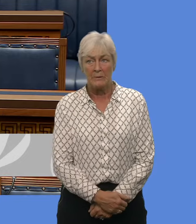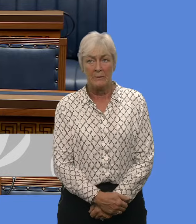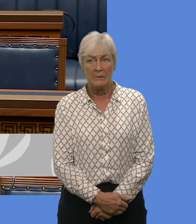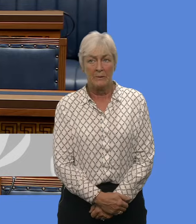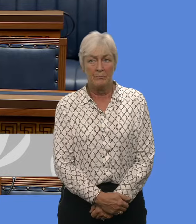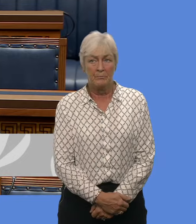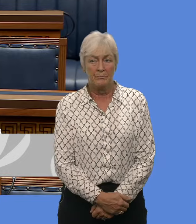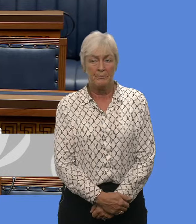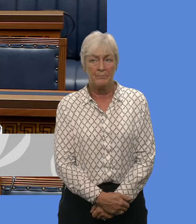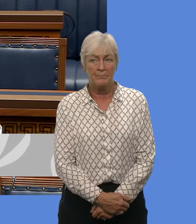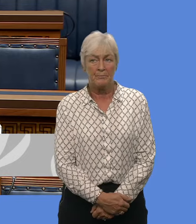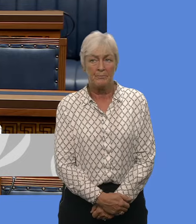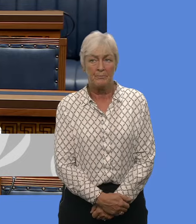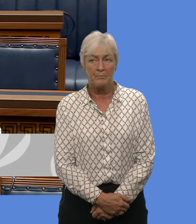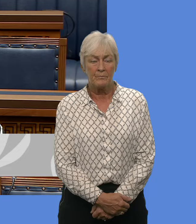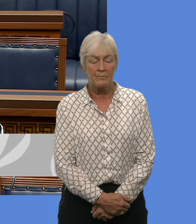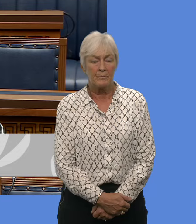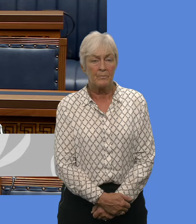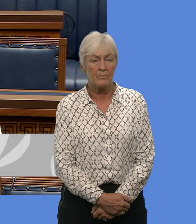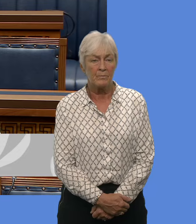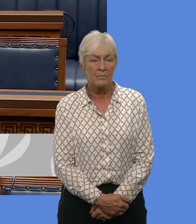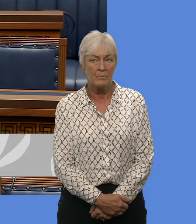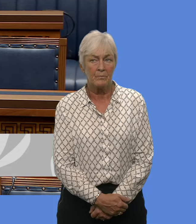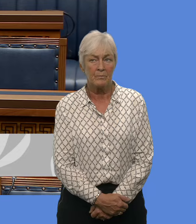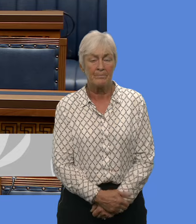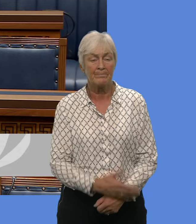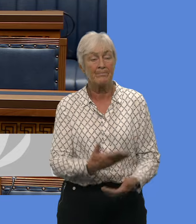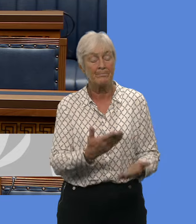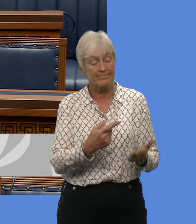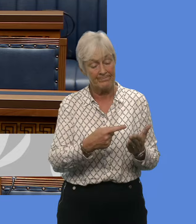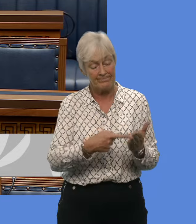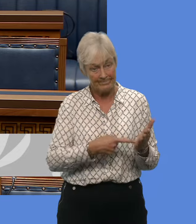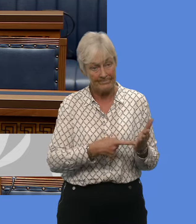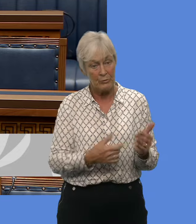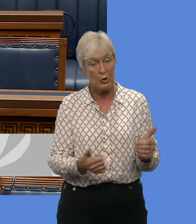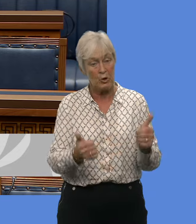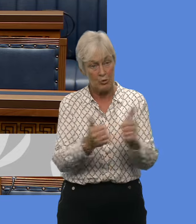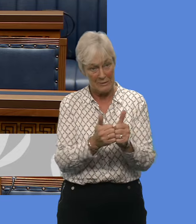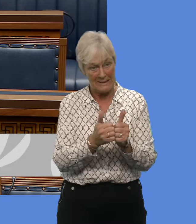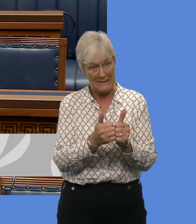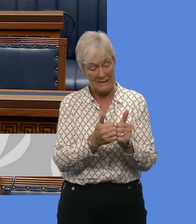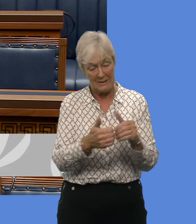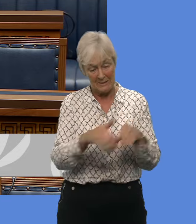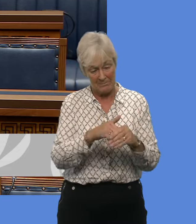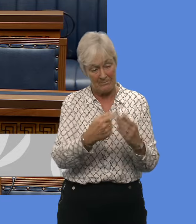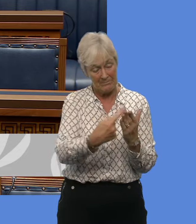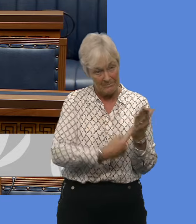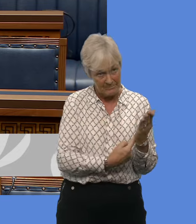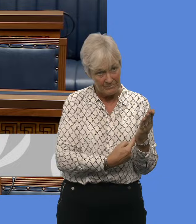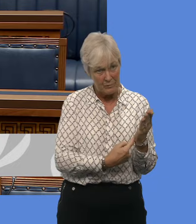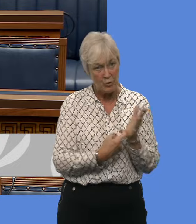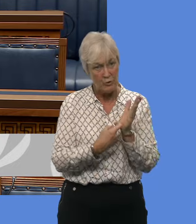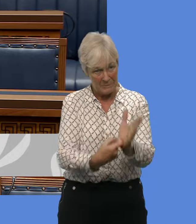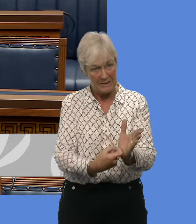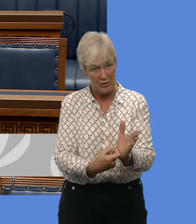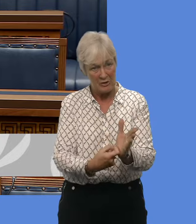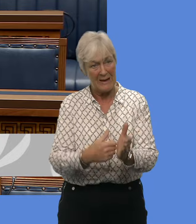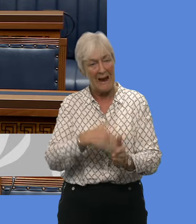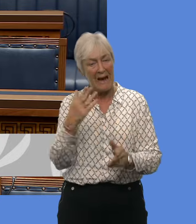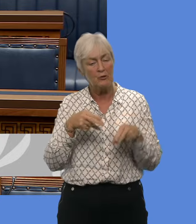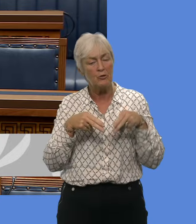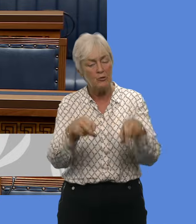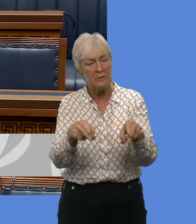sorry, just get my place here. So, in terms, yes, we agree with the principles of the recommendations. The high streets must be